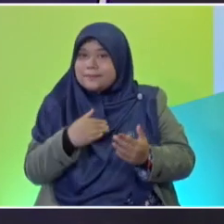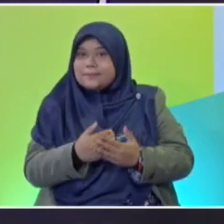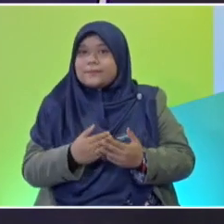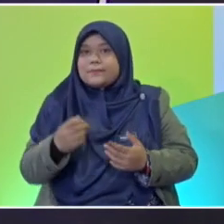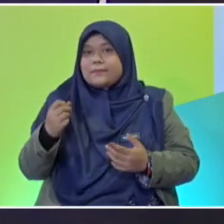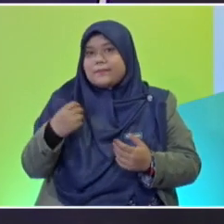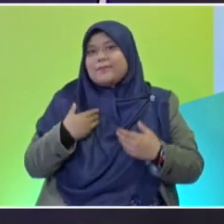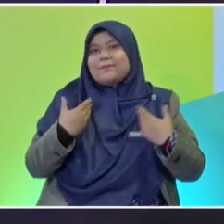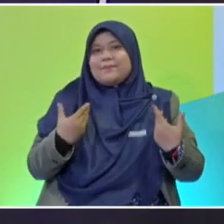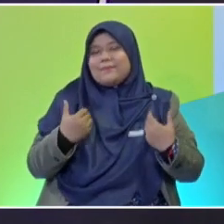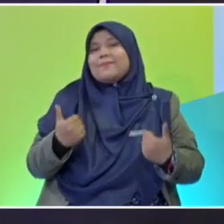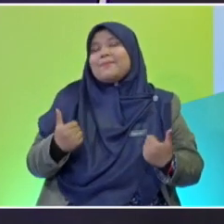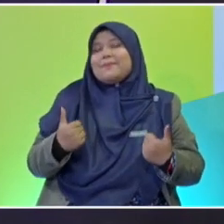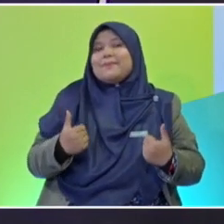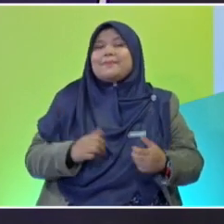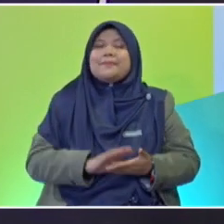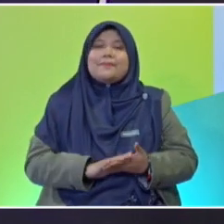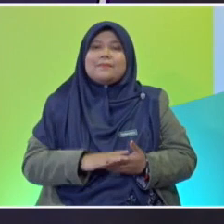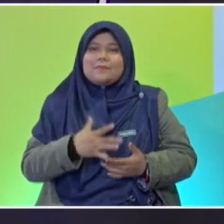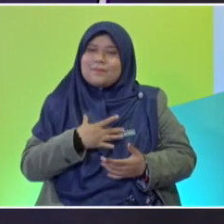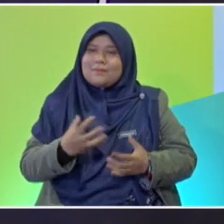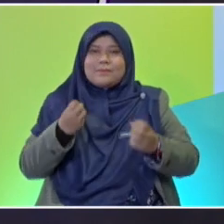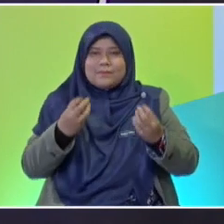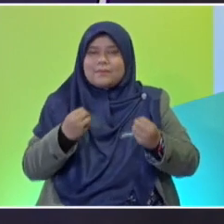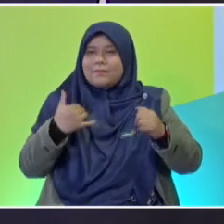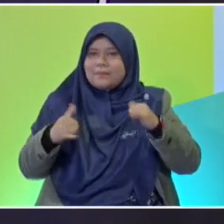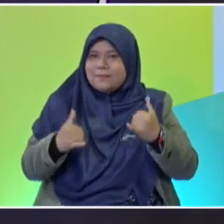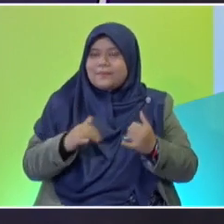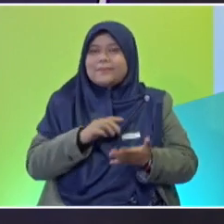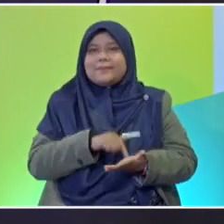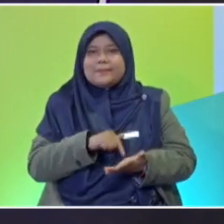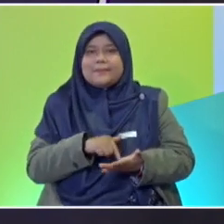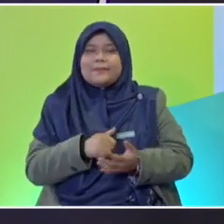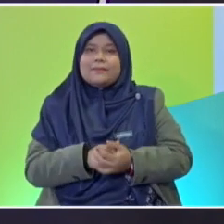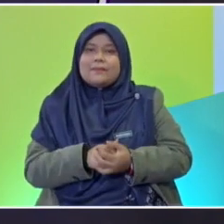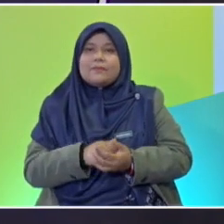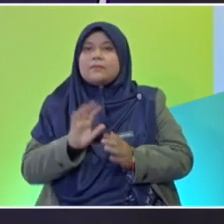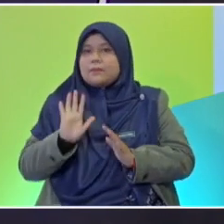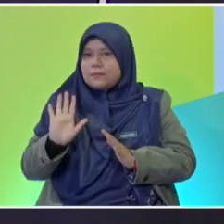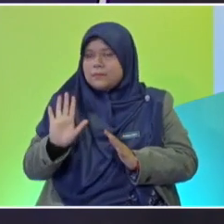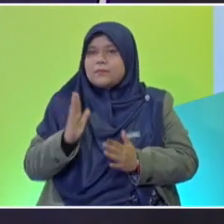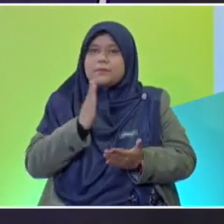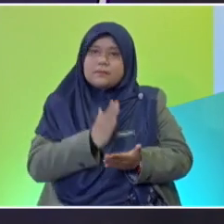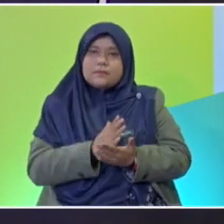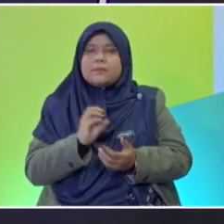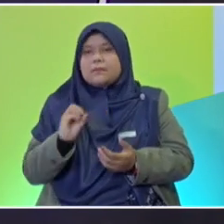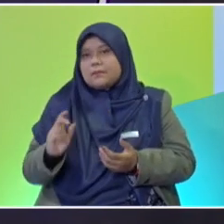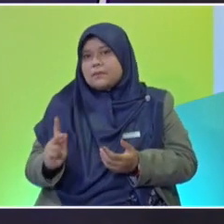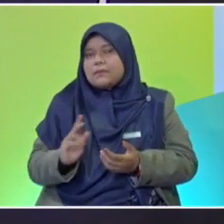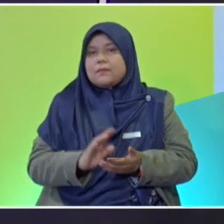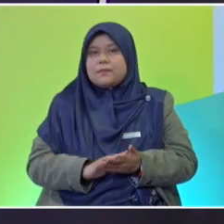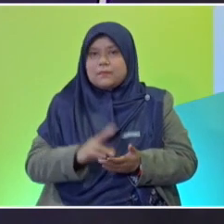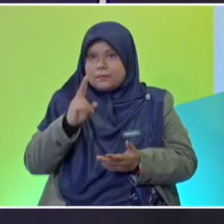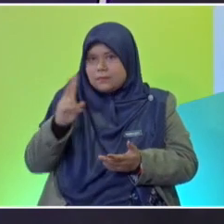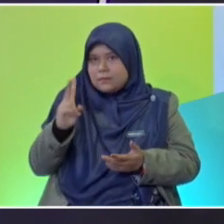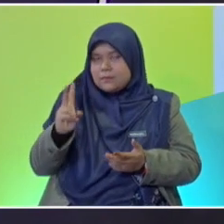far? I am. I am excited to play this game. I'm not sure what we're playing yet, but teacher, is it okay if we take a short break? Oh, okay. Okay, so pupils watching at